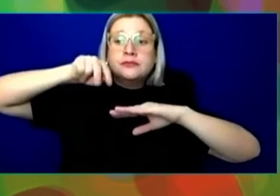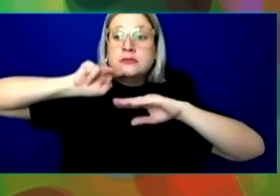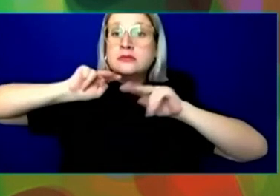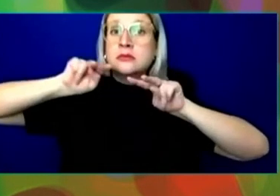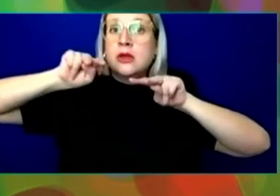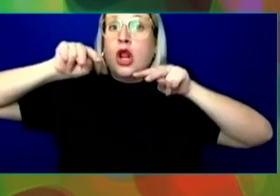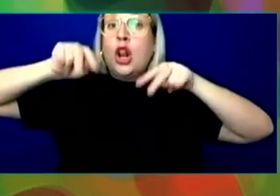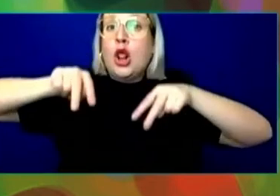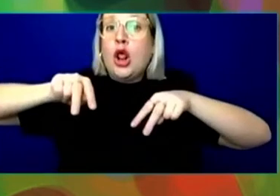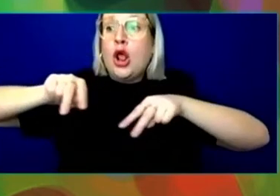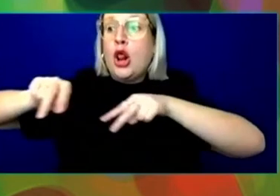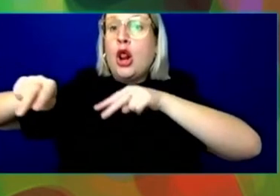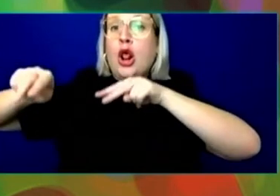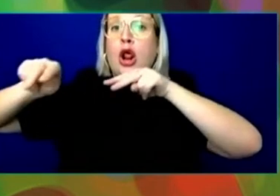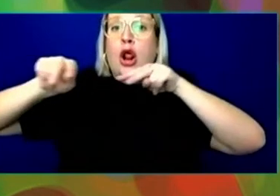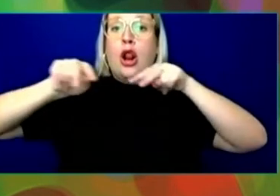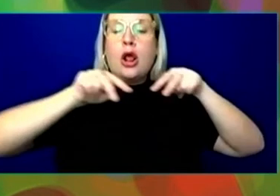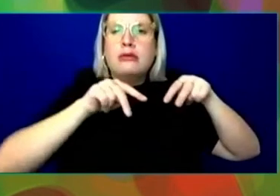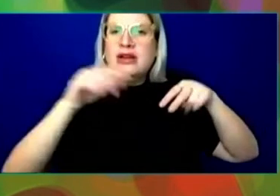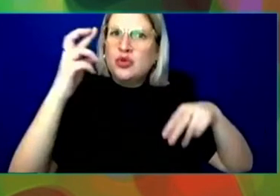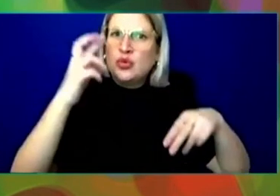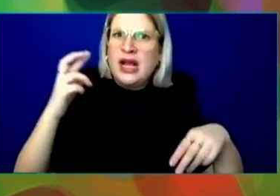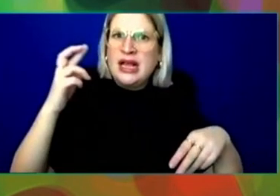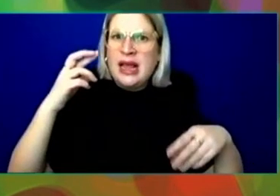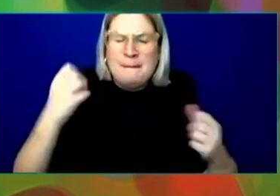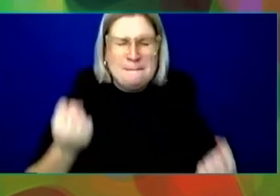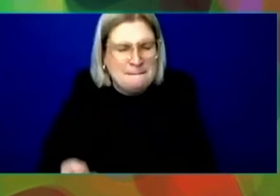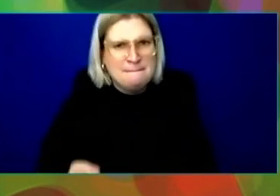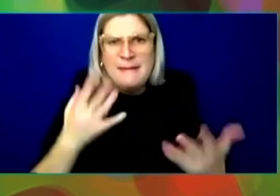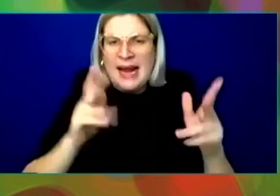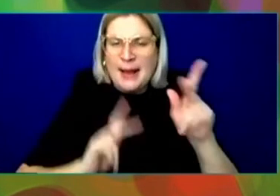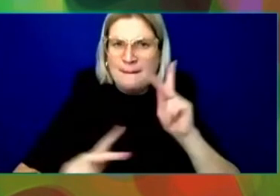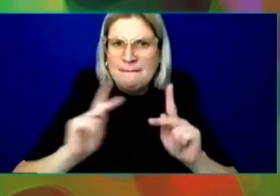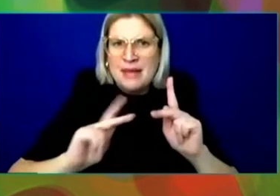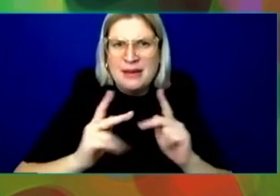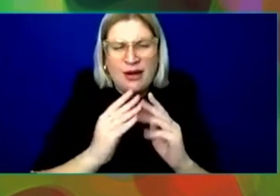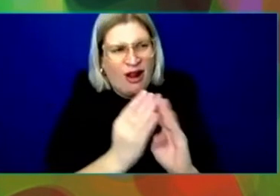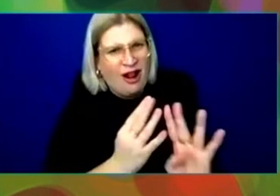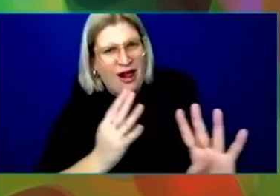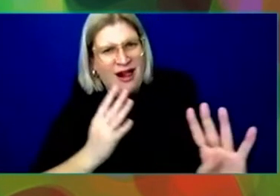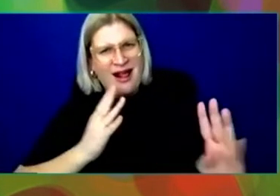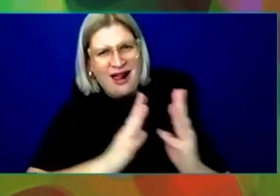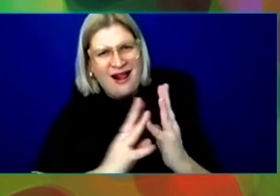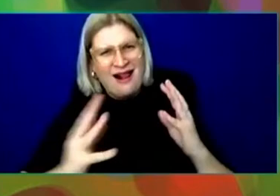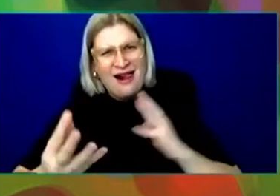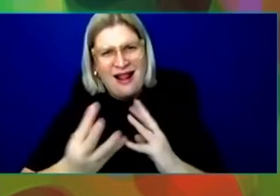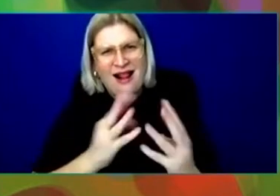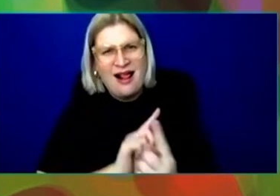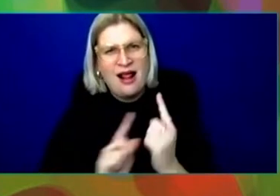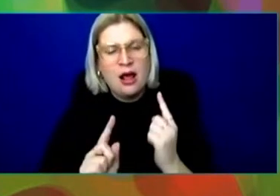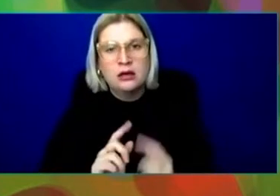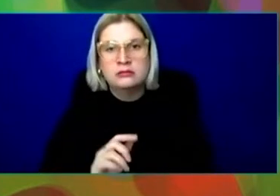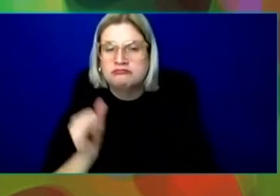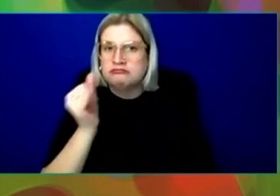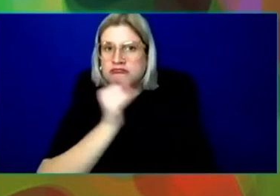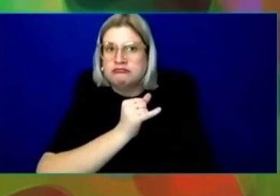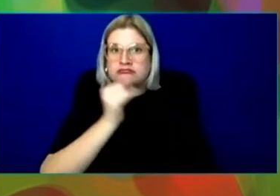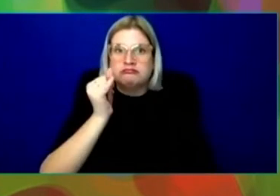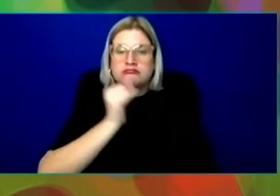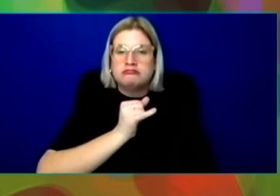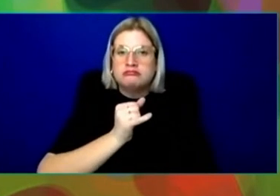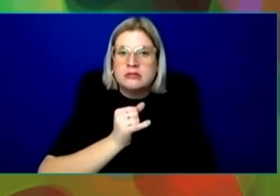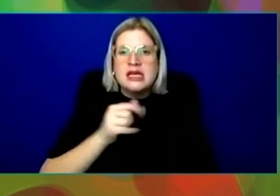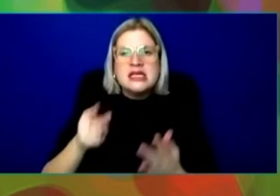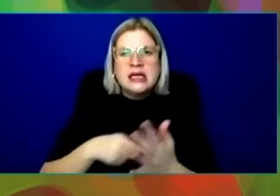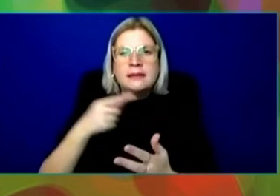just realizing how many people were there. And it struck me that, you know, sometimes when you're